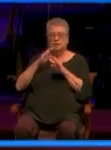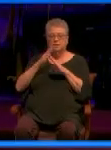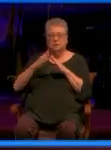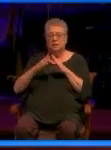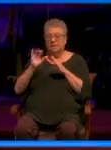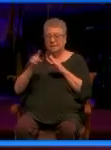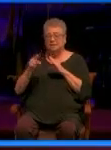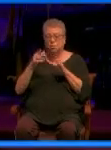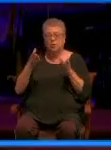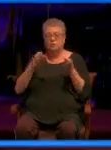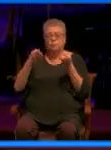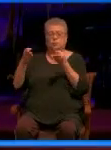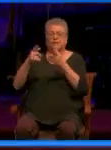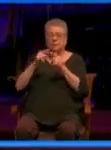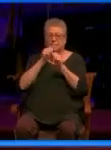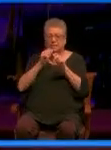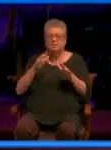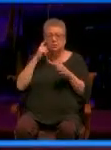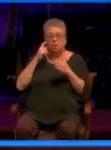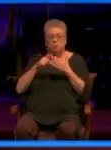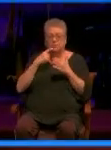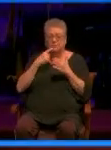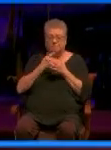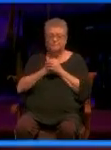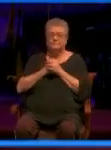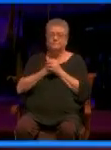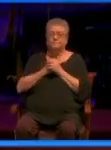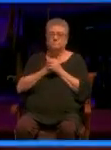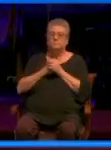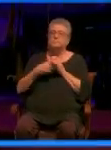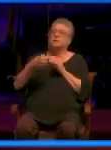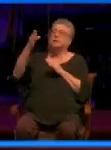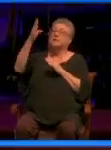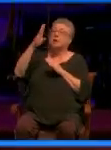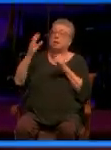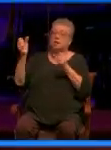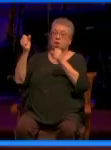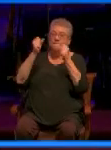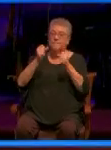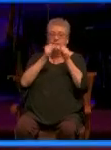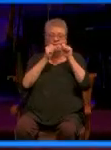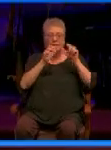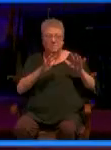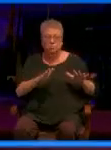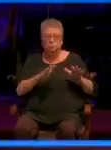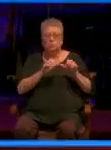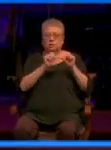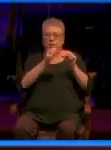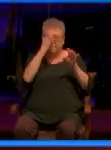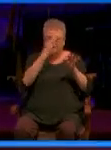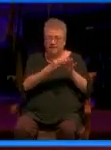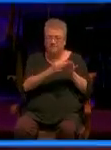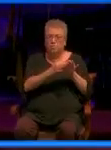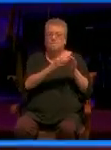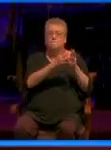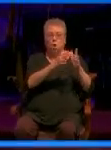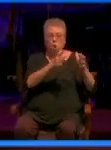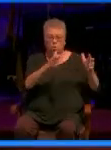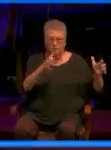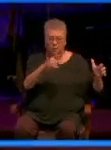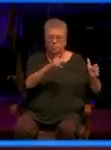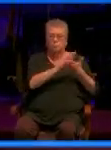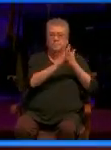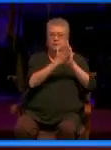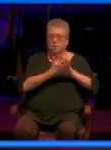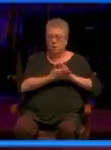one to carry the blessing. So notice what he says. God Almighty bless you, make you faithful, multiply you, that you may become